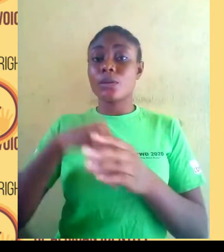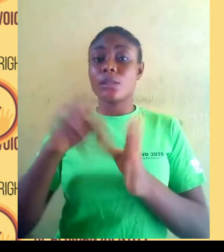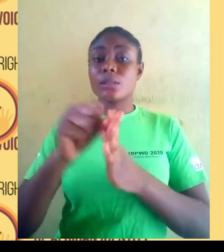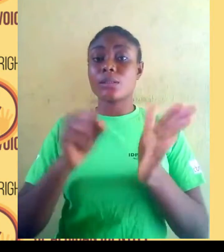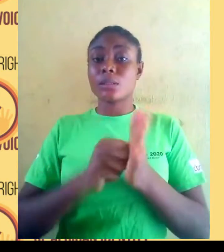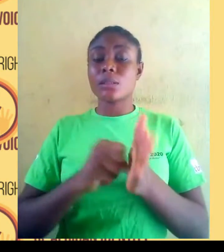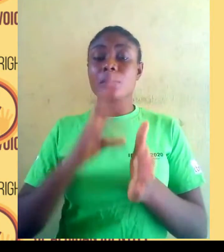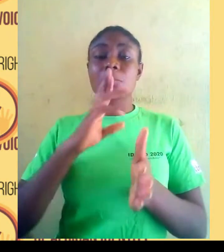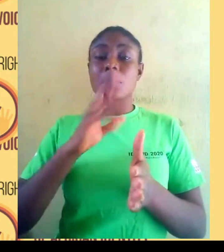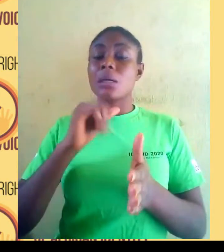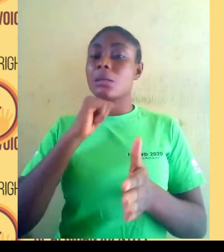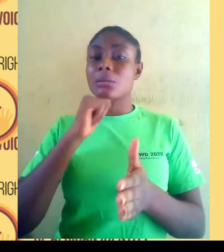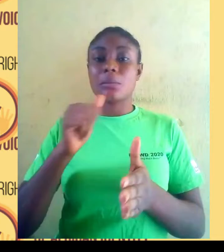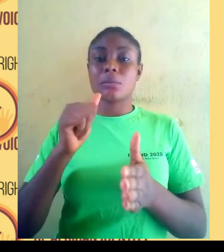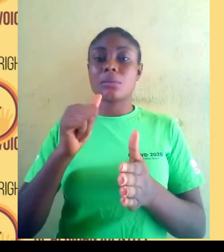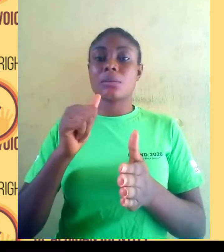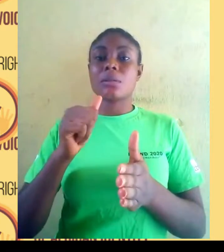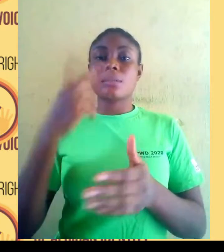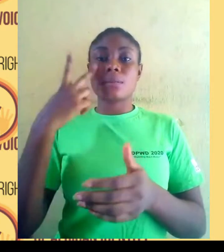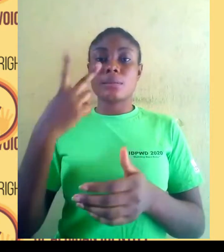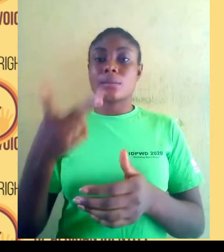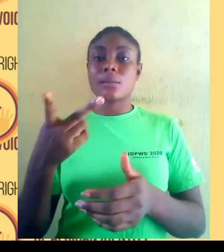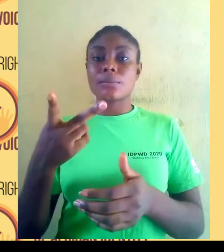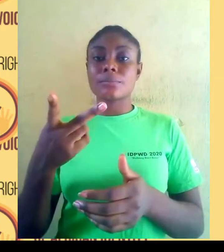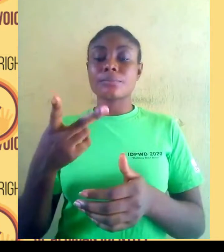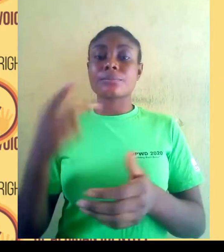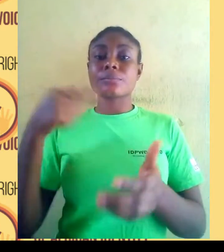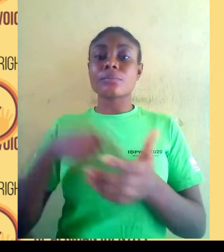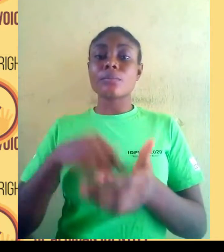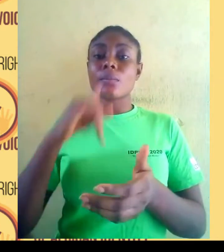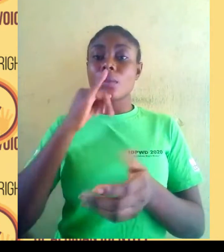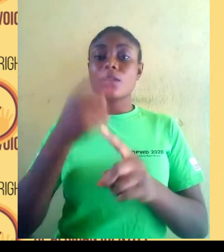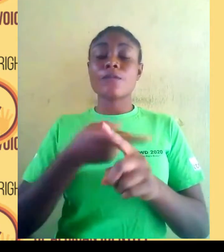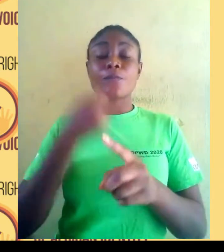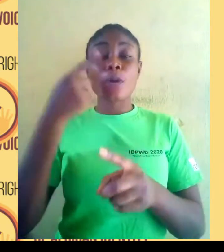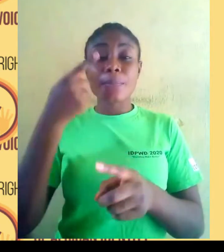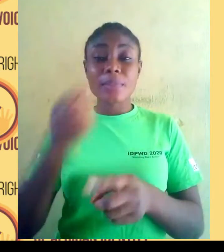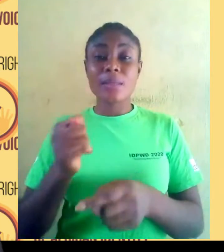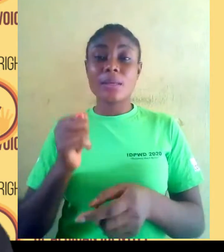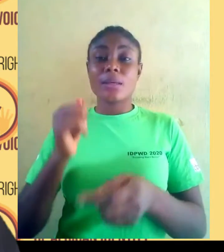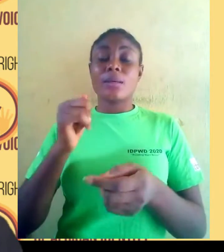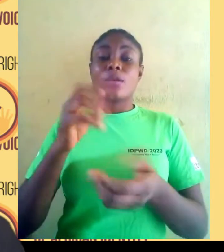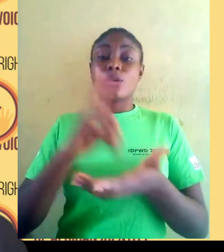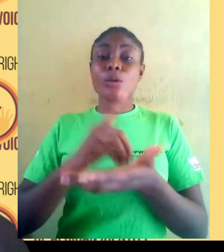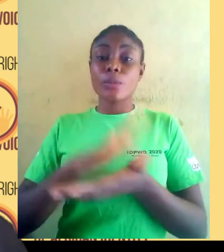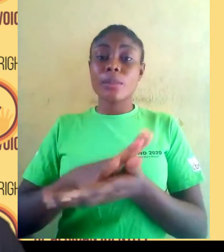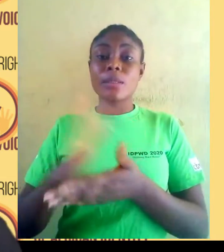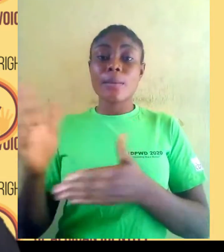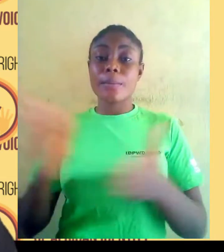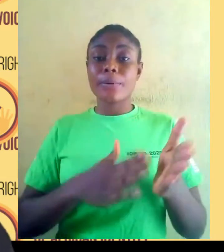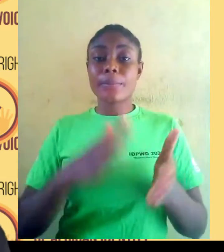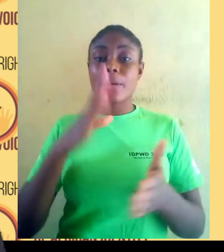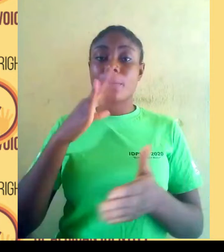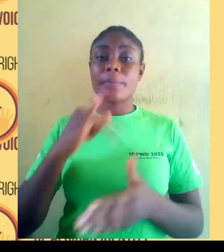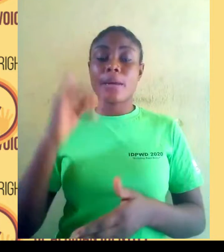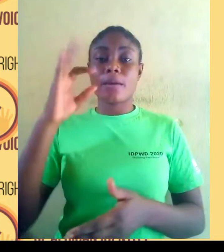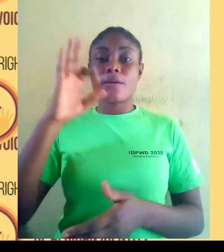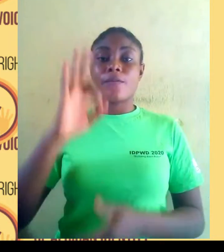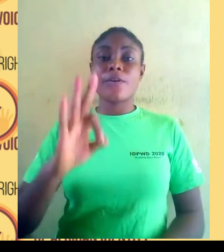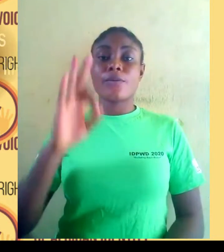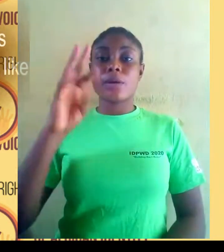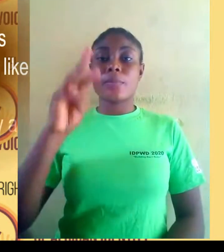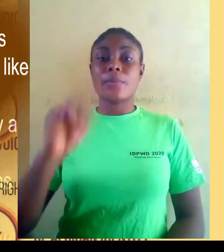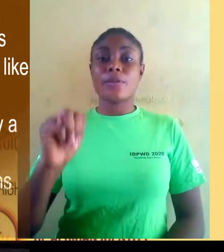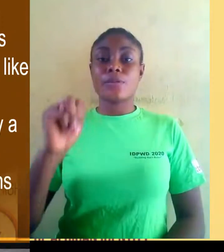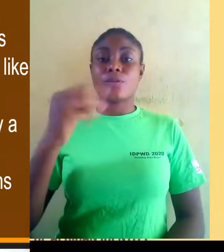is a statement from the manuscript prepared by the Federal Ministry of Education.